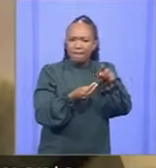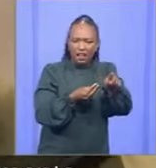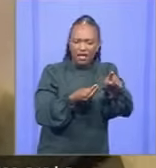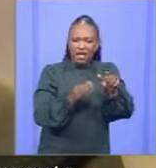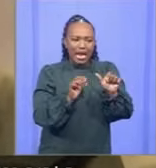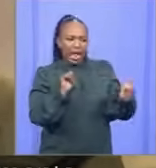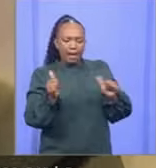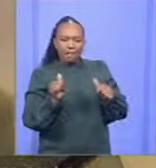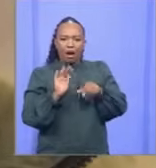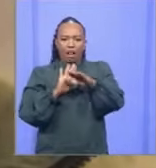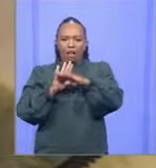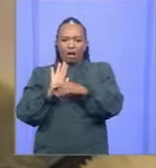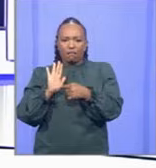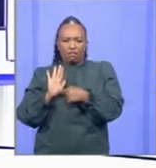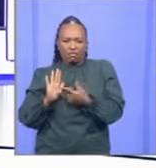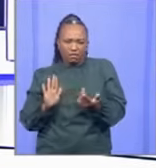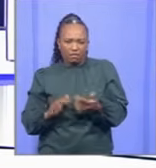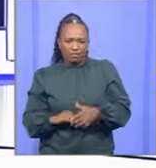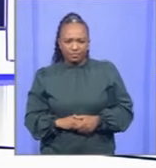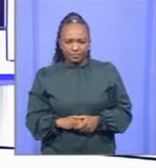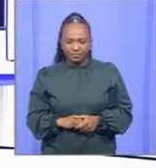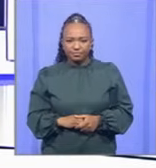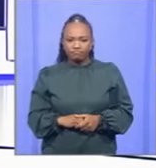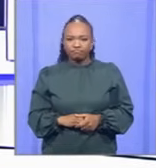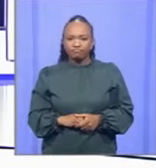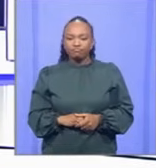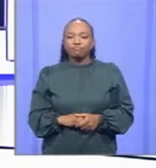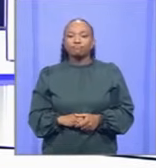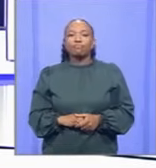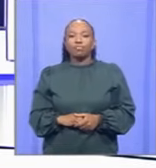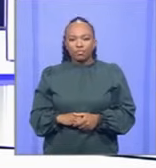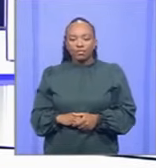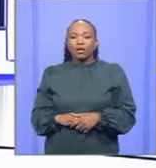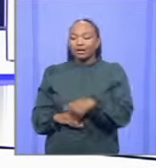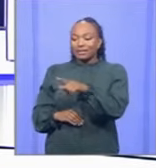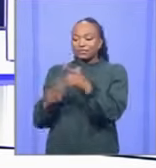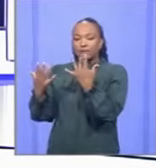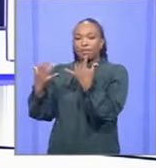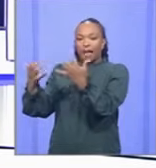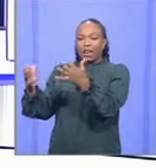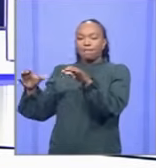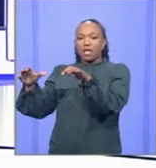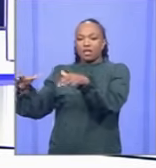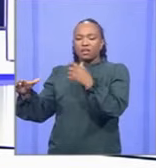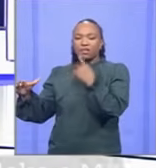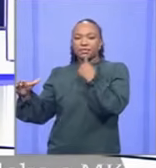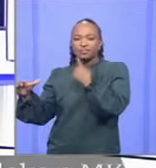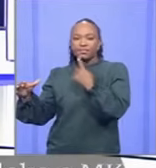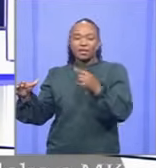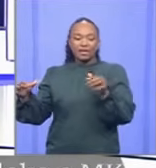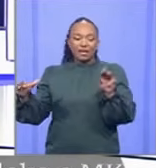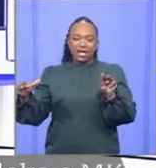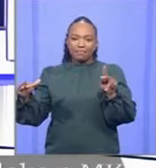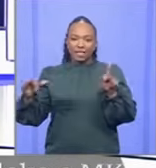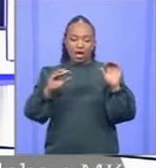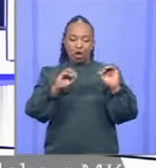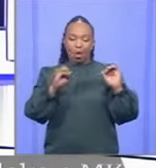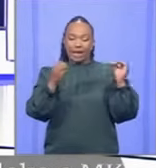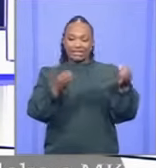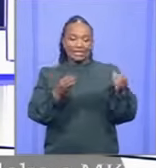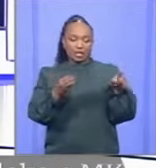of. Go le bjalo parlamente e netefaditše gore mokgatlo wa MK o ngwaletše mospikara